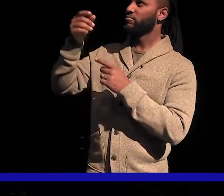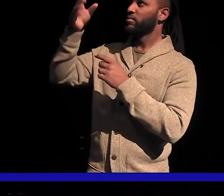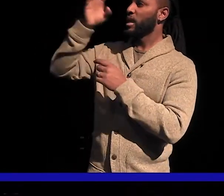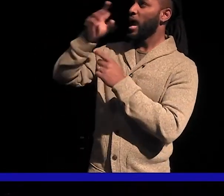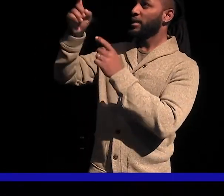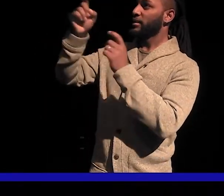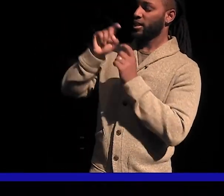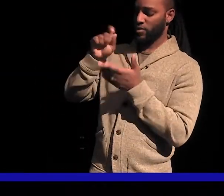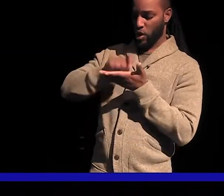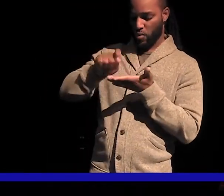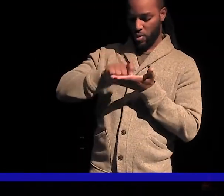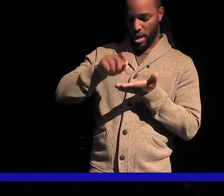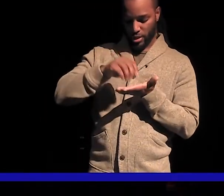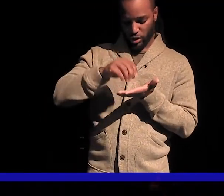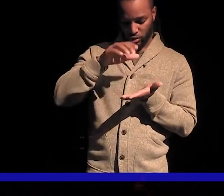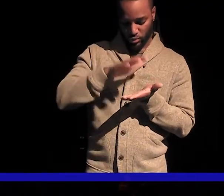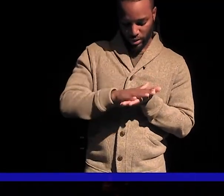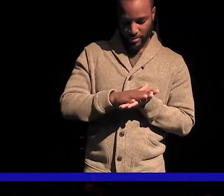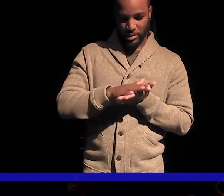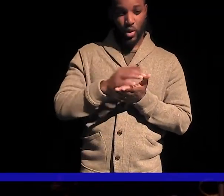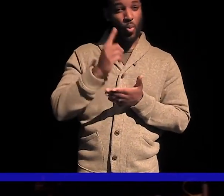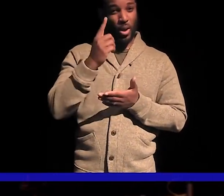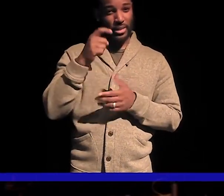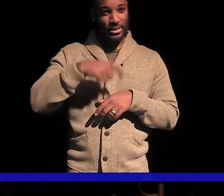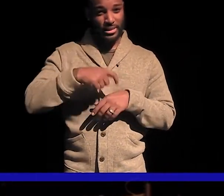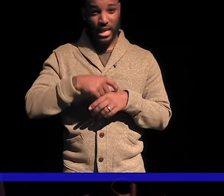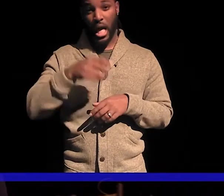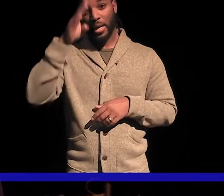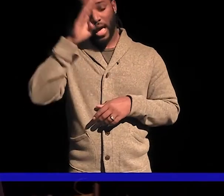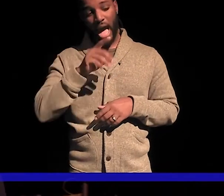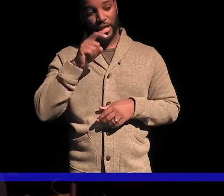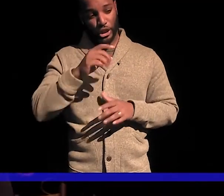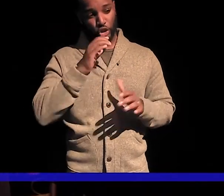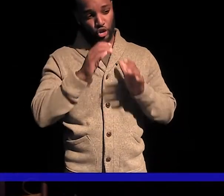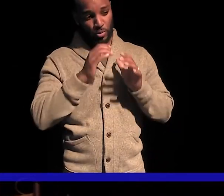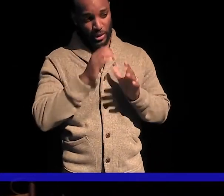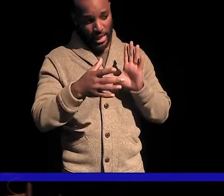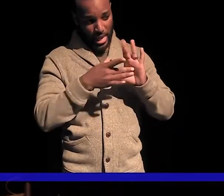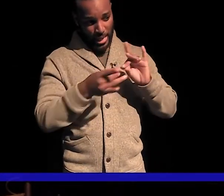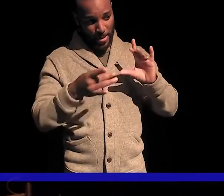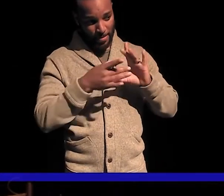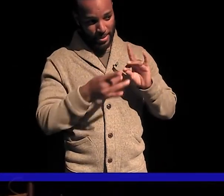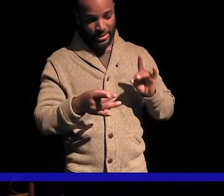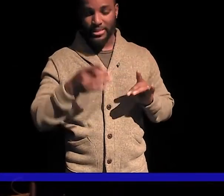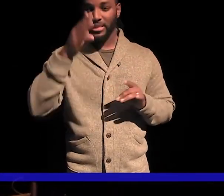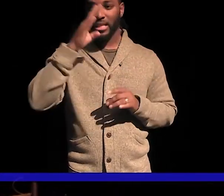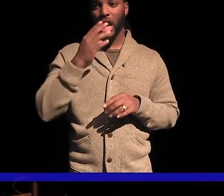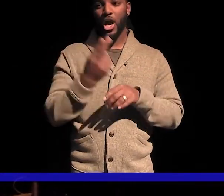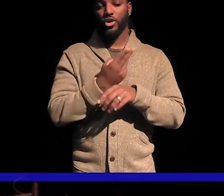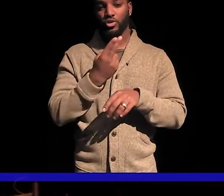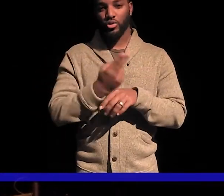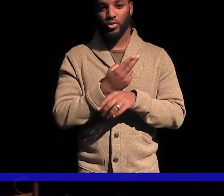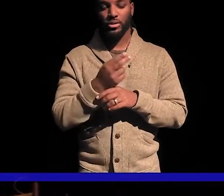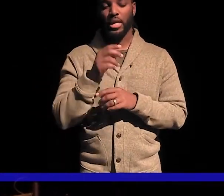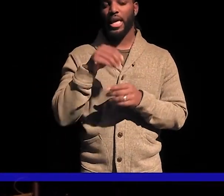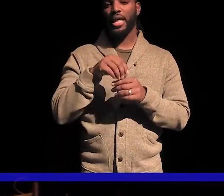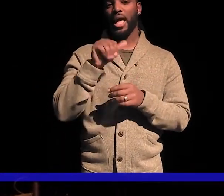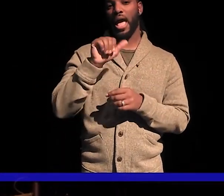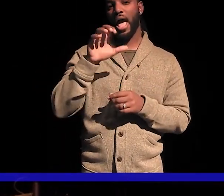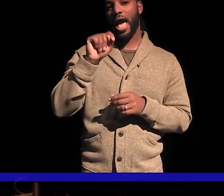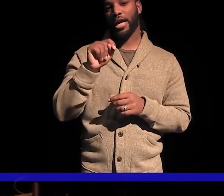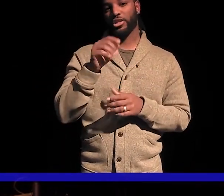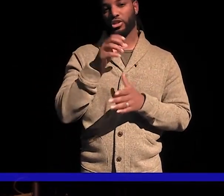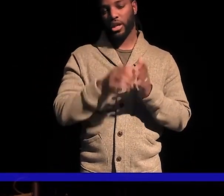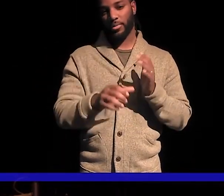there was a situation in which God needed to communicate a message to God's people, and he uses Agabus in Acts chapter 11 and Acts